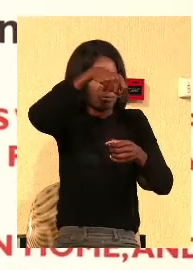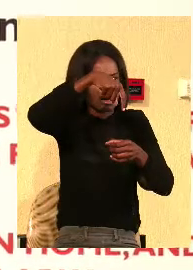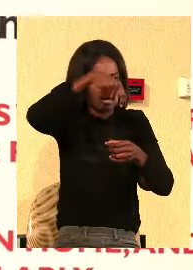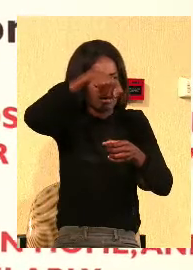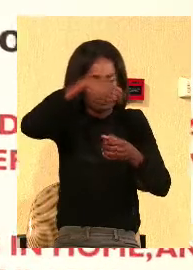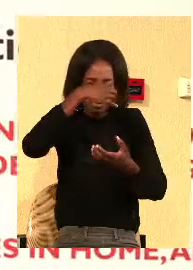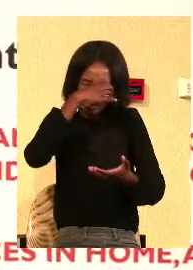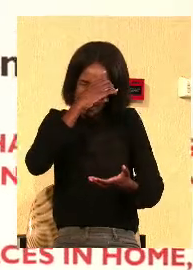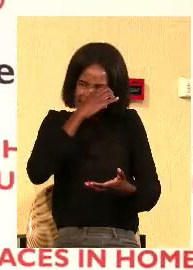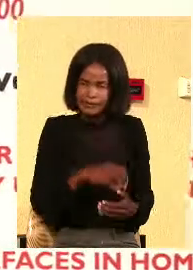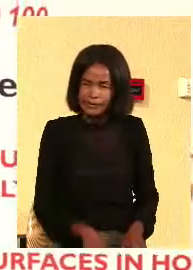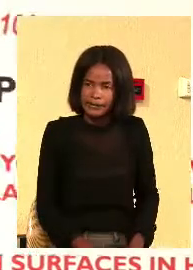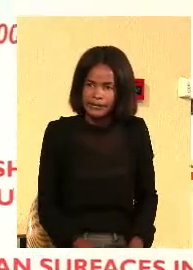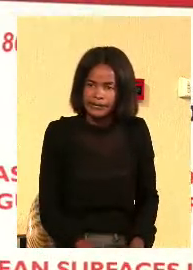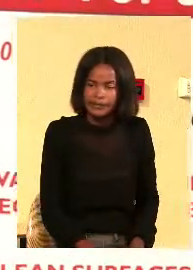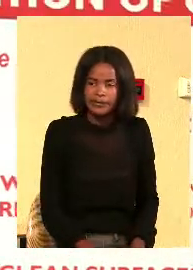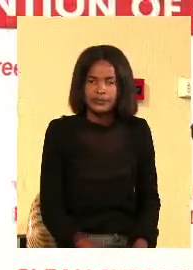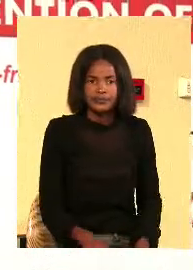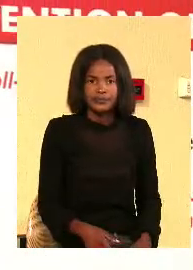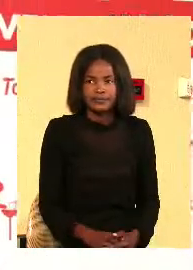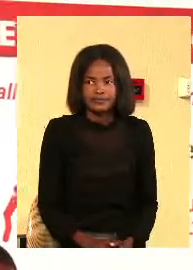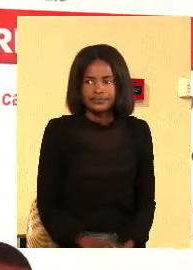Yes, you'd like to come up, please?